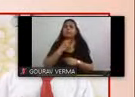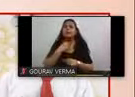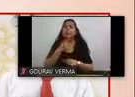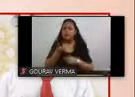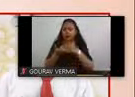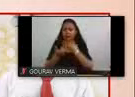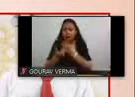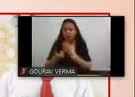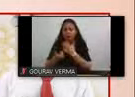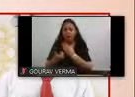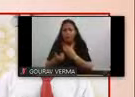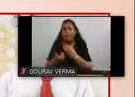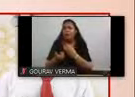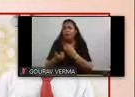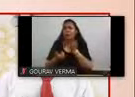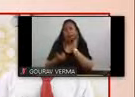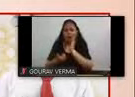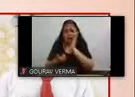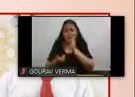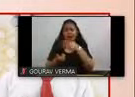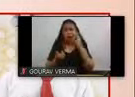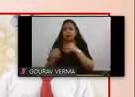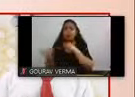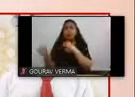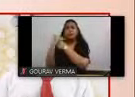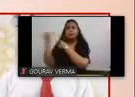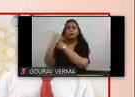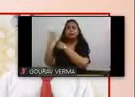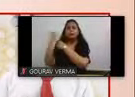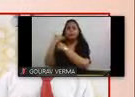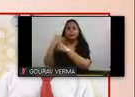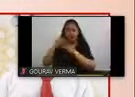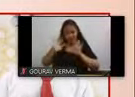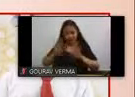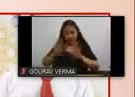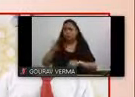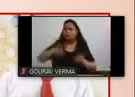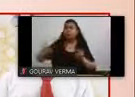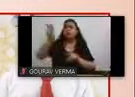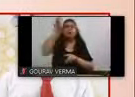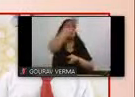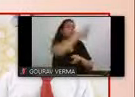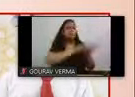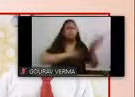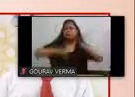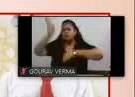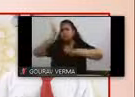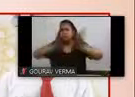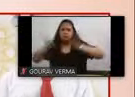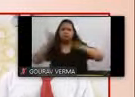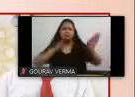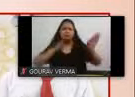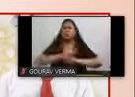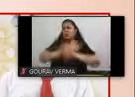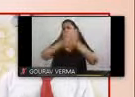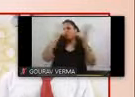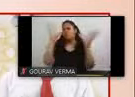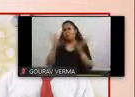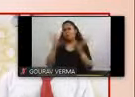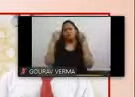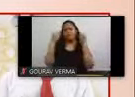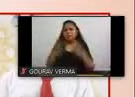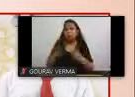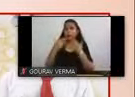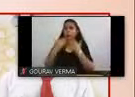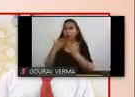all. And he is enjoying, he travels, he does everything. He's a part of the school community.